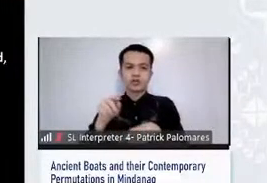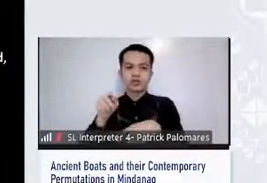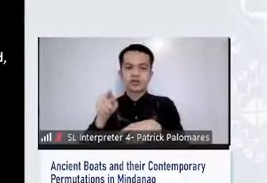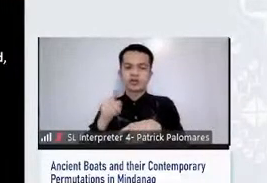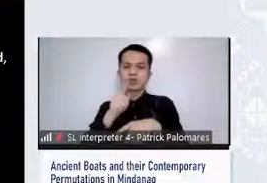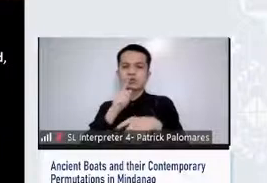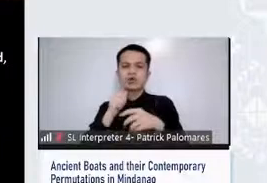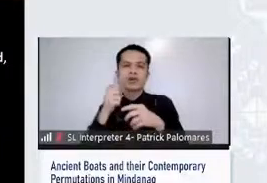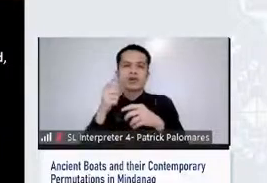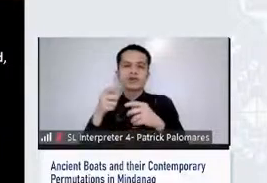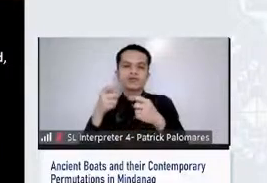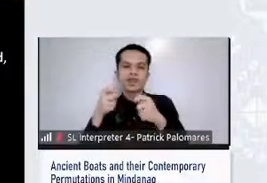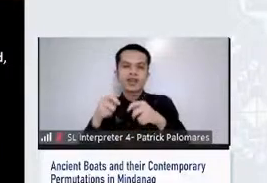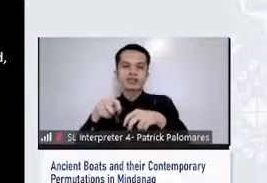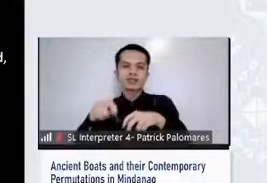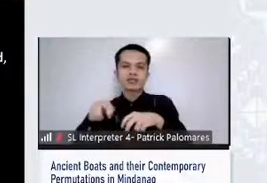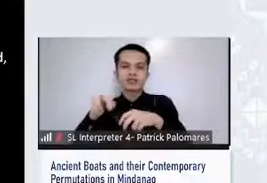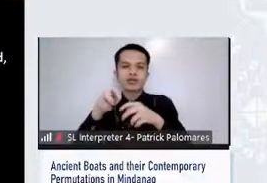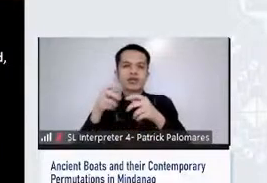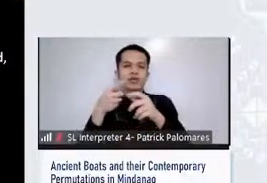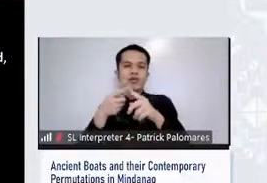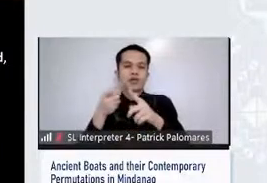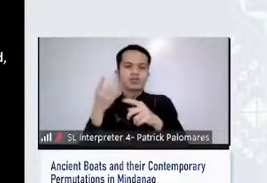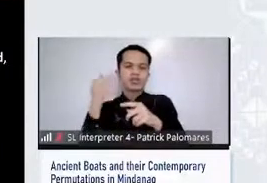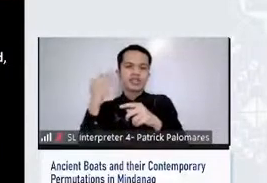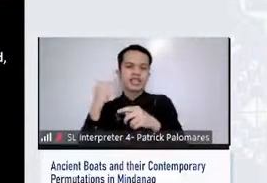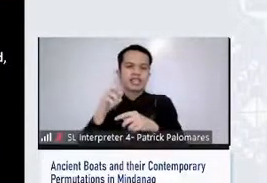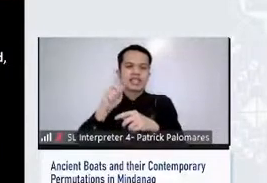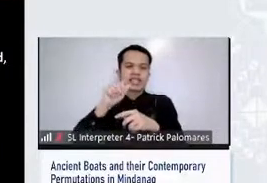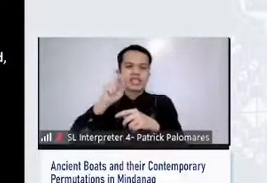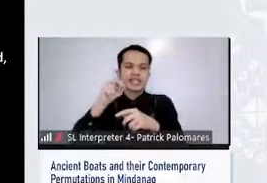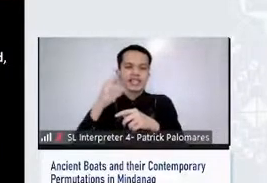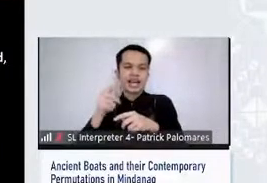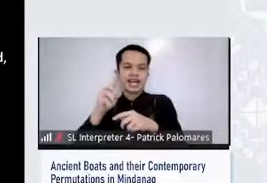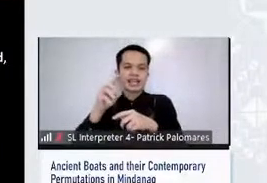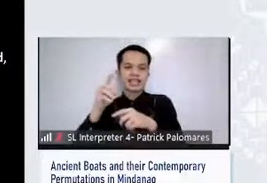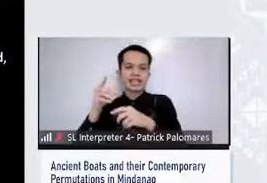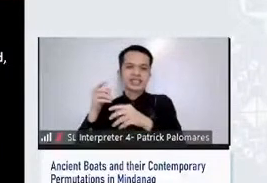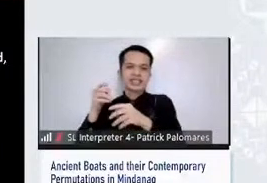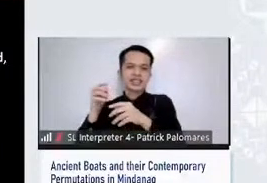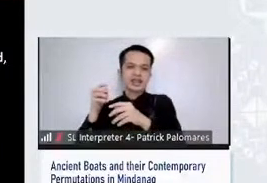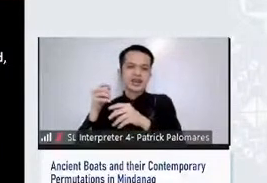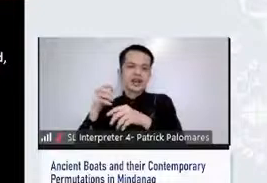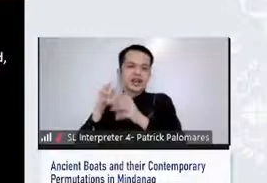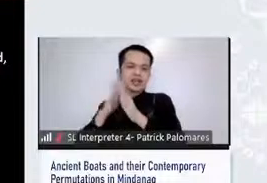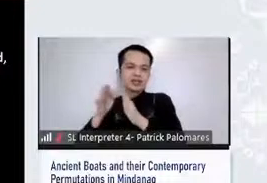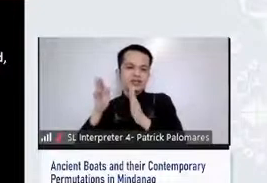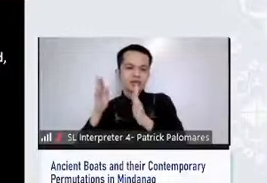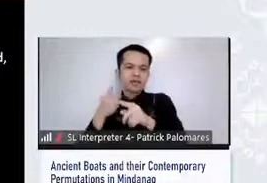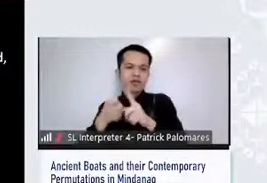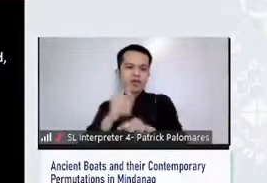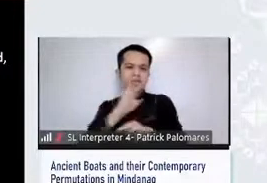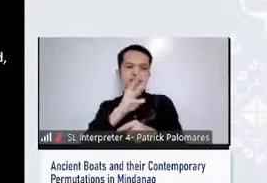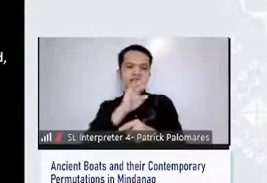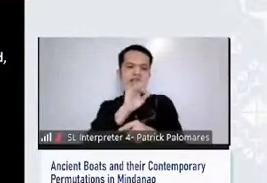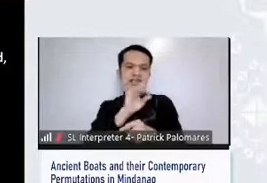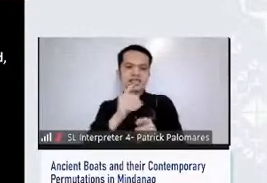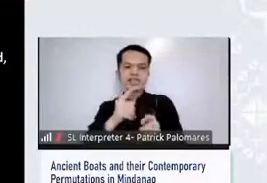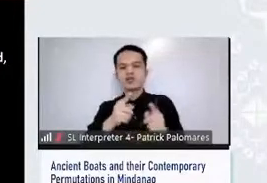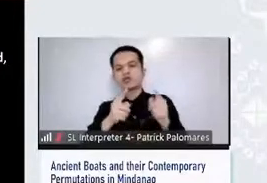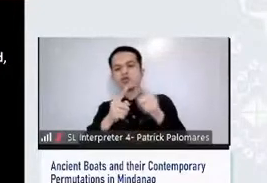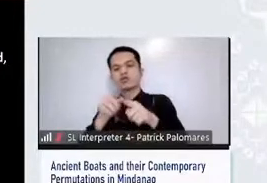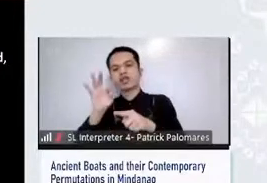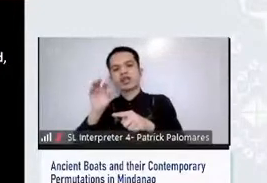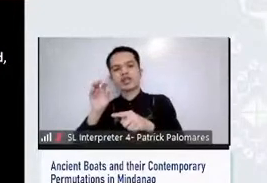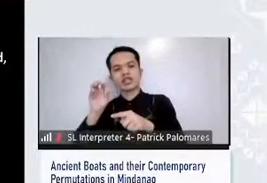the Tang Dynasty period, which is in 1618 until 906 CE. During gatherings